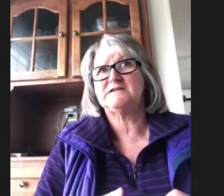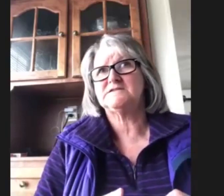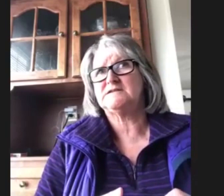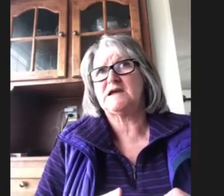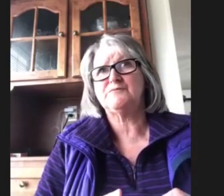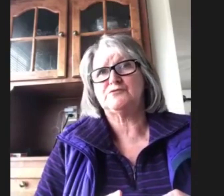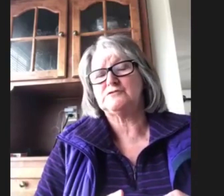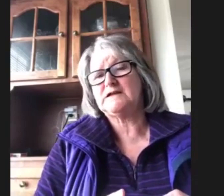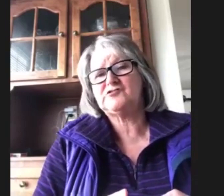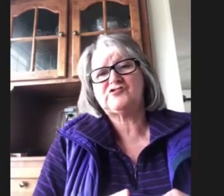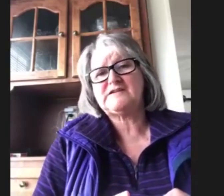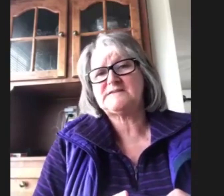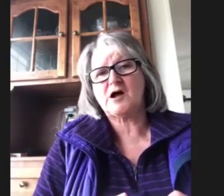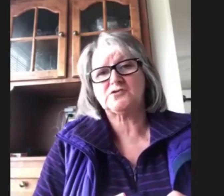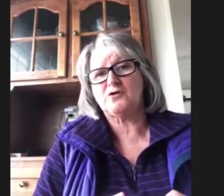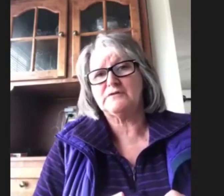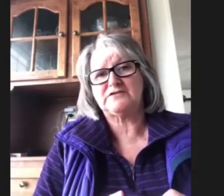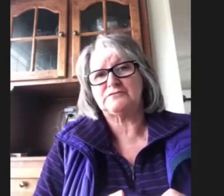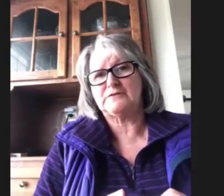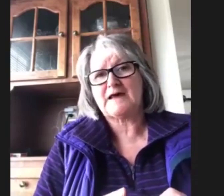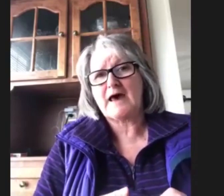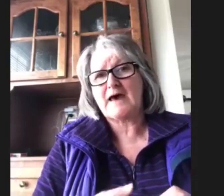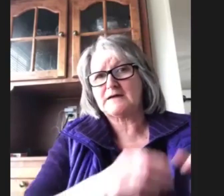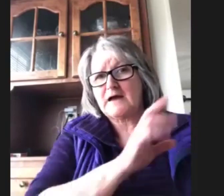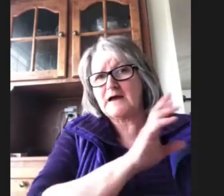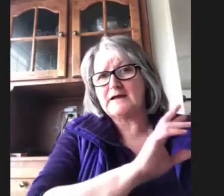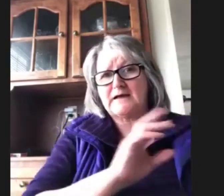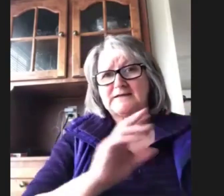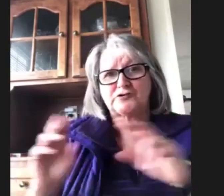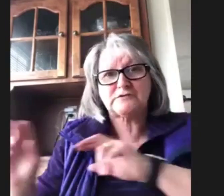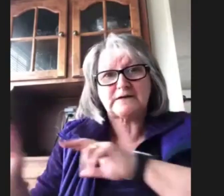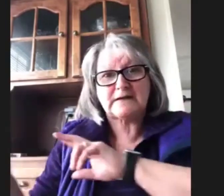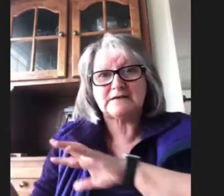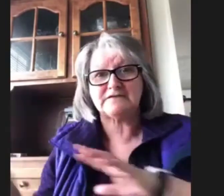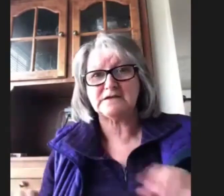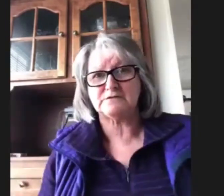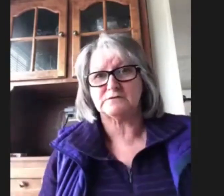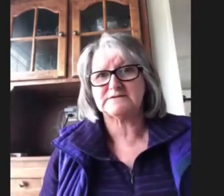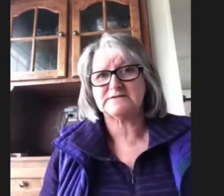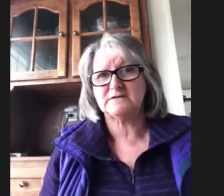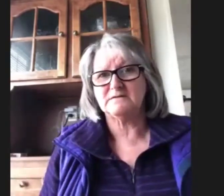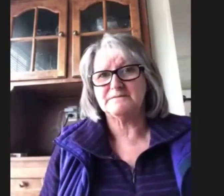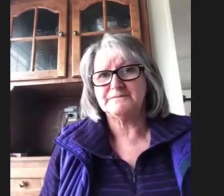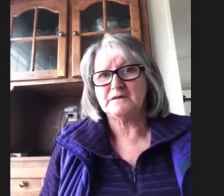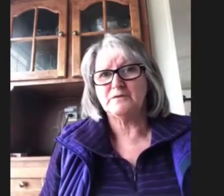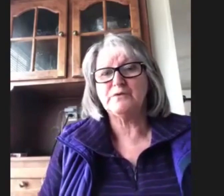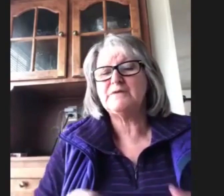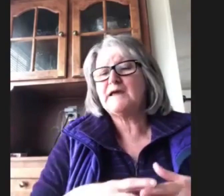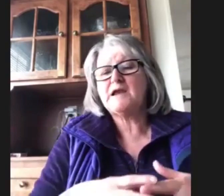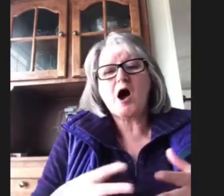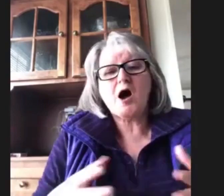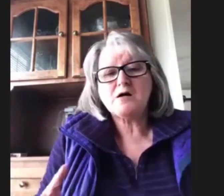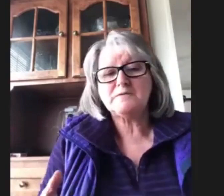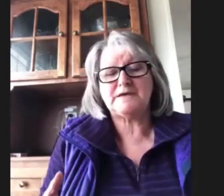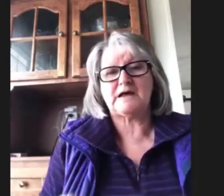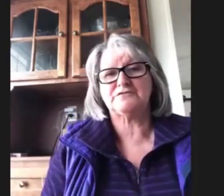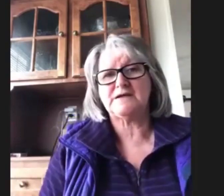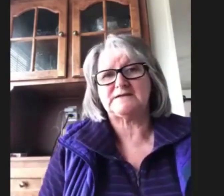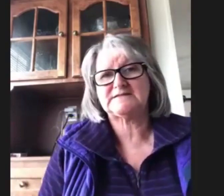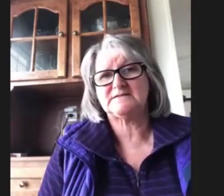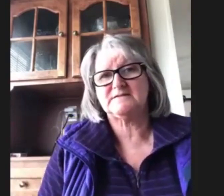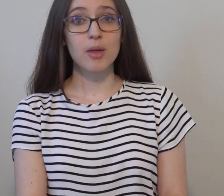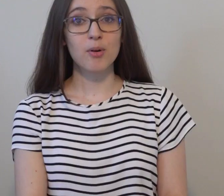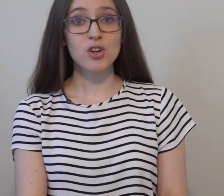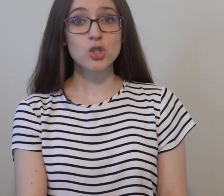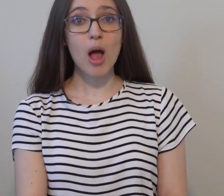arrives in the neighborhood, it's just not going to attack certain individuals. We will all be at